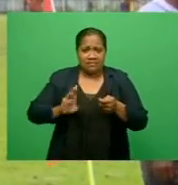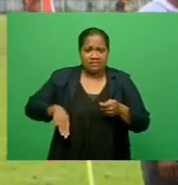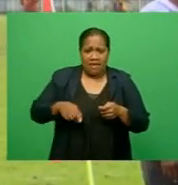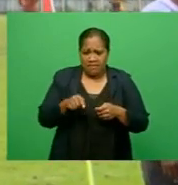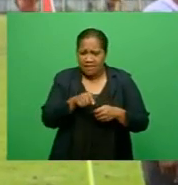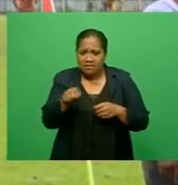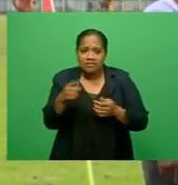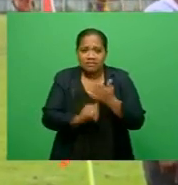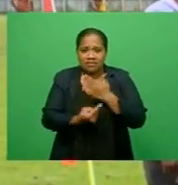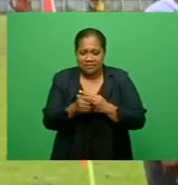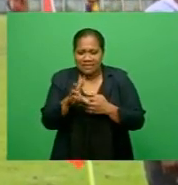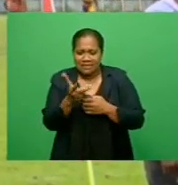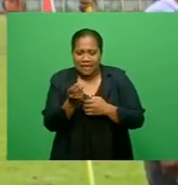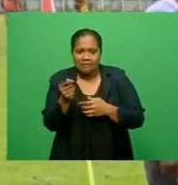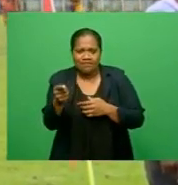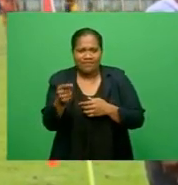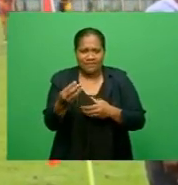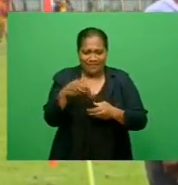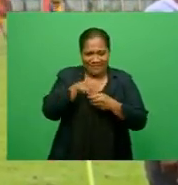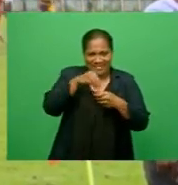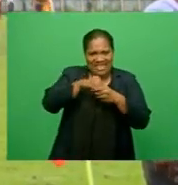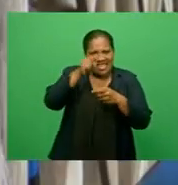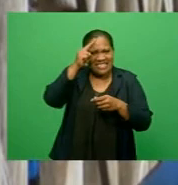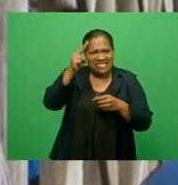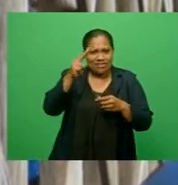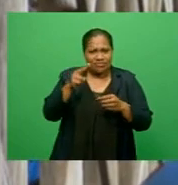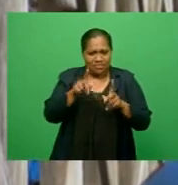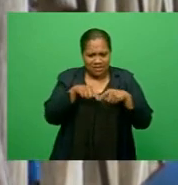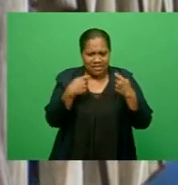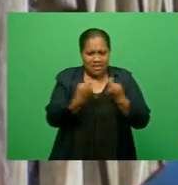making the national squad has been a source of motivation.